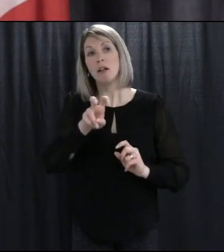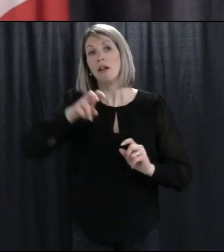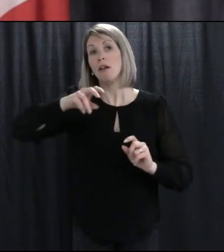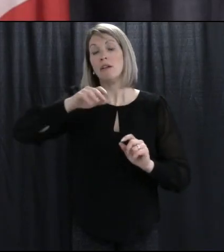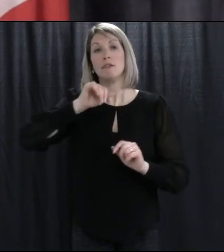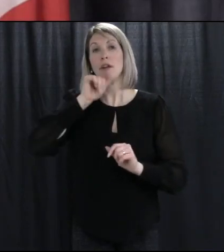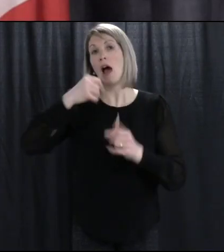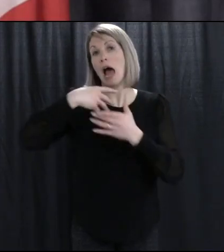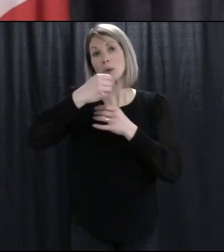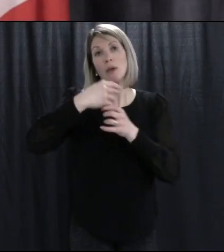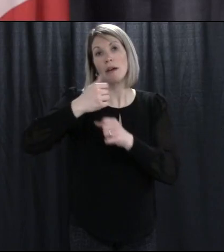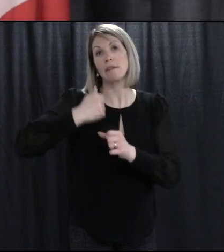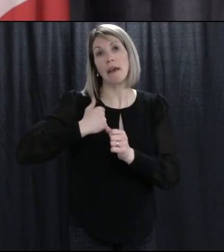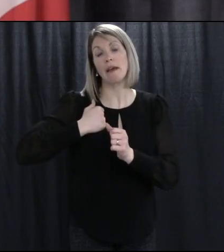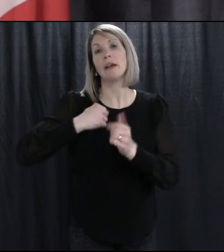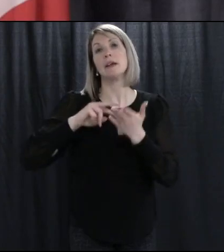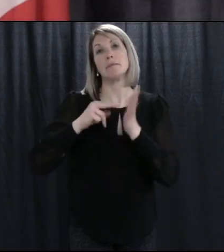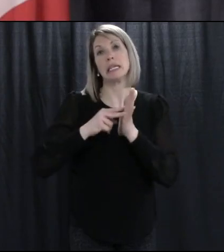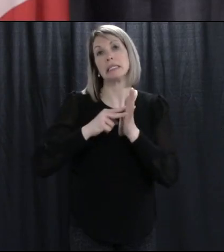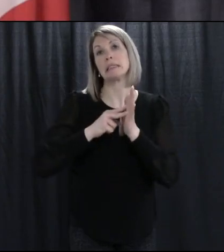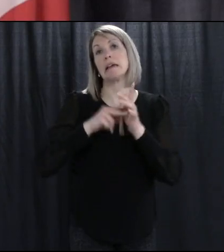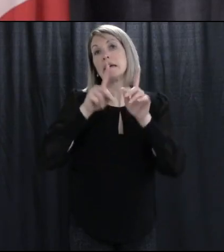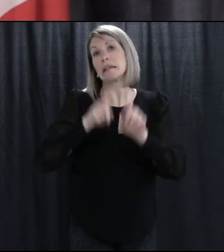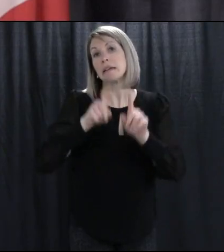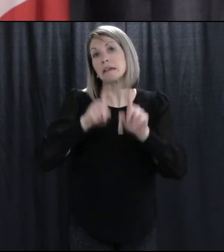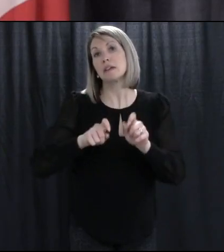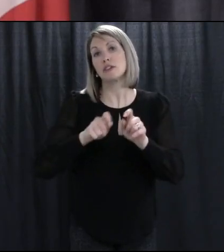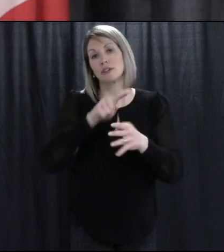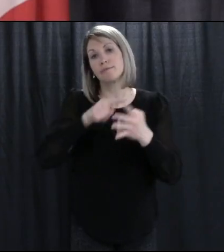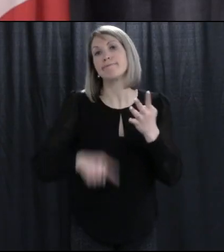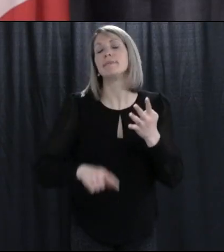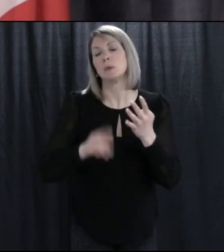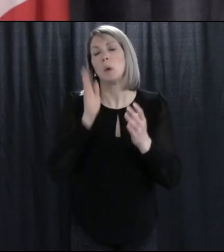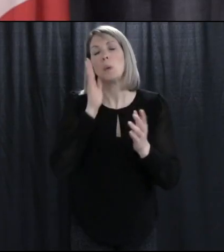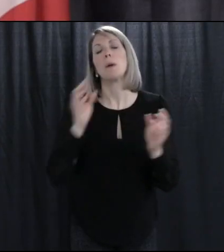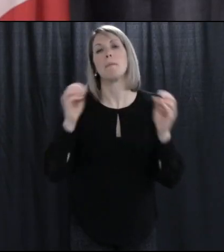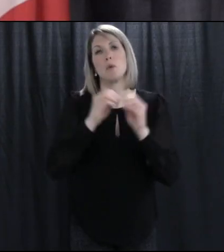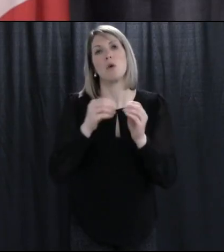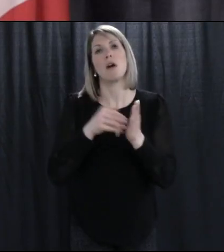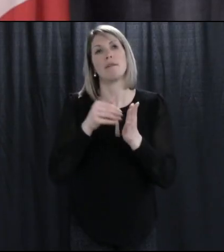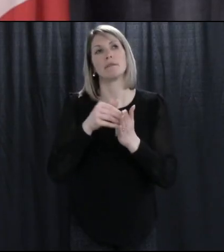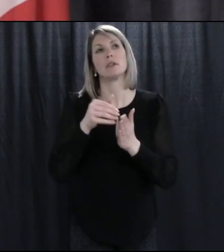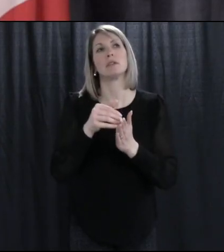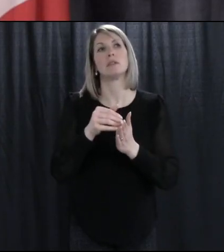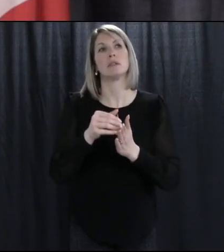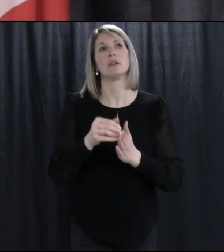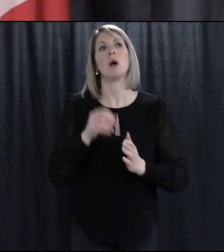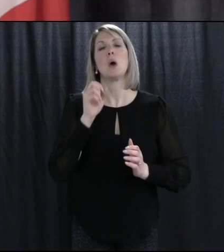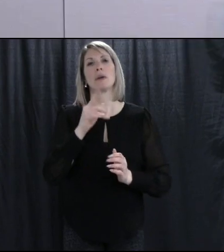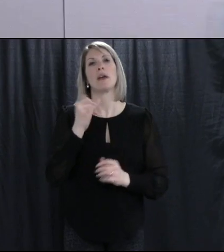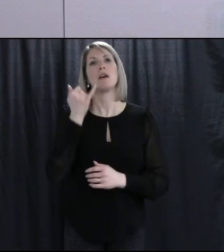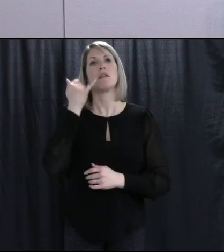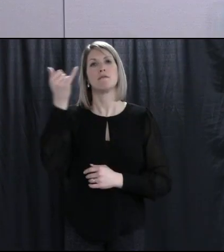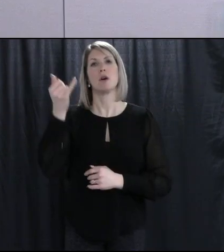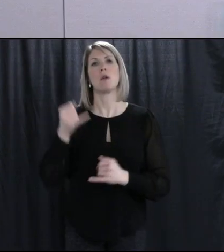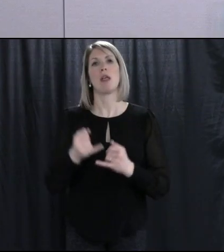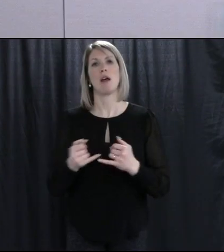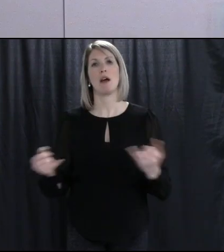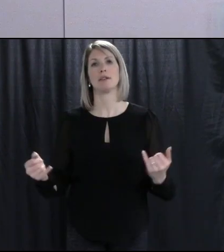screening, we will certainly have to consider screening people with symptoms in general. Okay, let's go to the phone lines